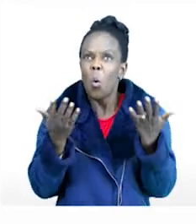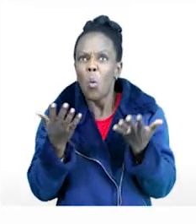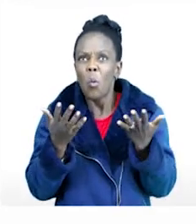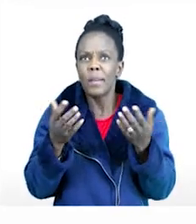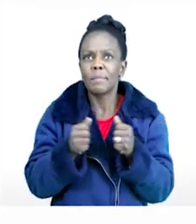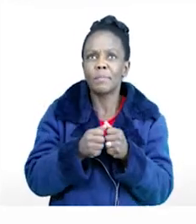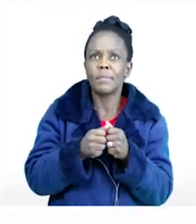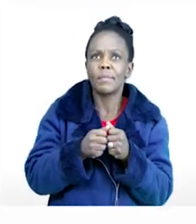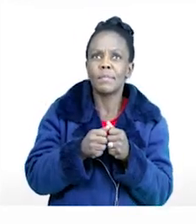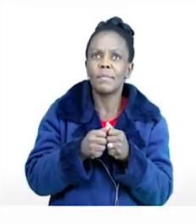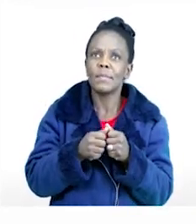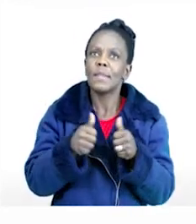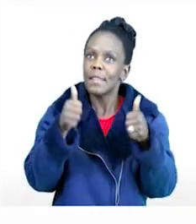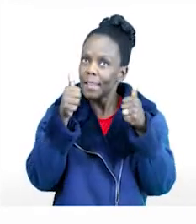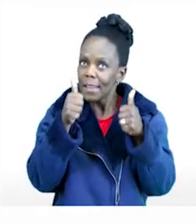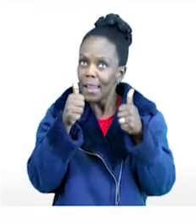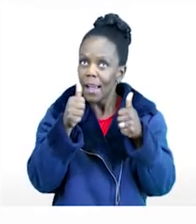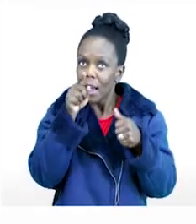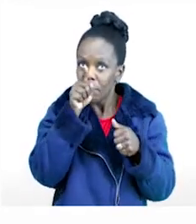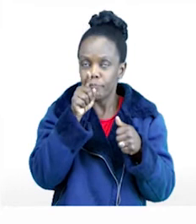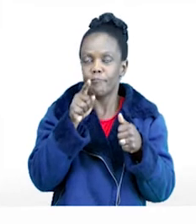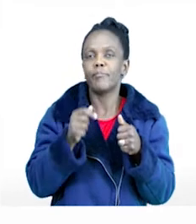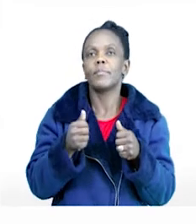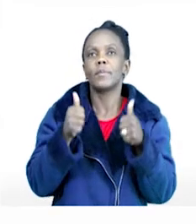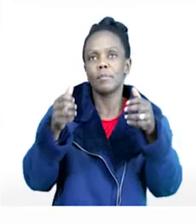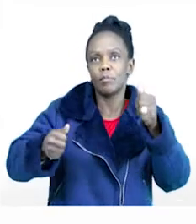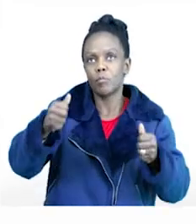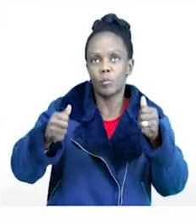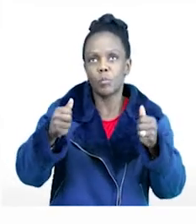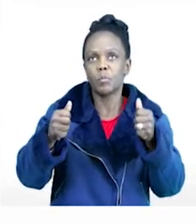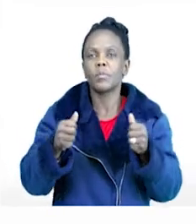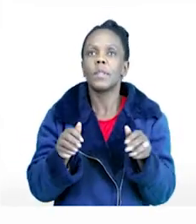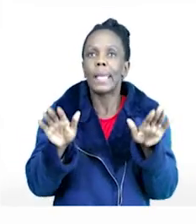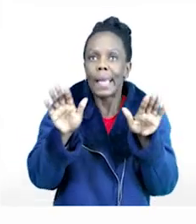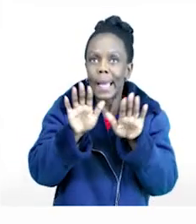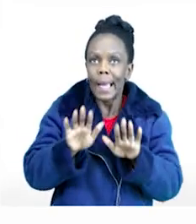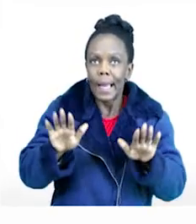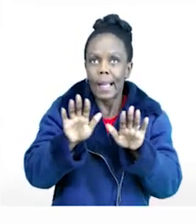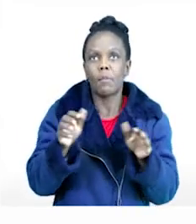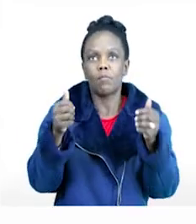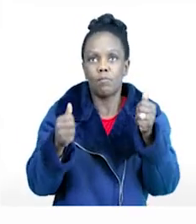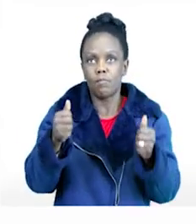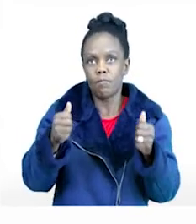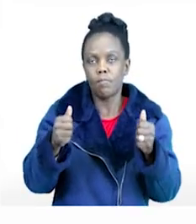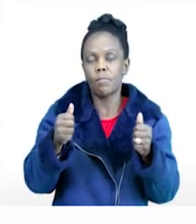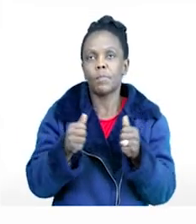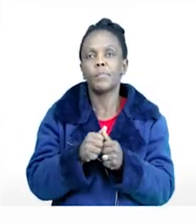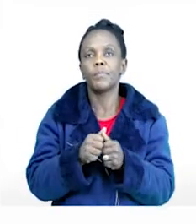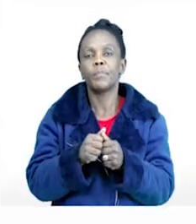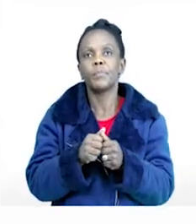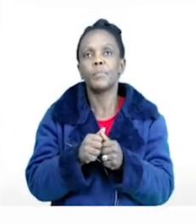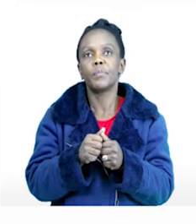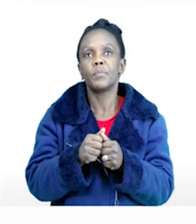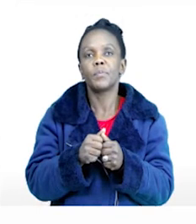Yes, well done. That is the car. I'd like you to color in the car. The next thing we need